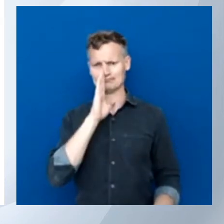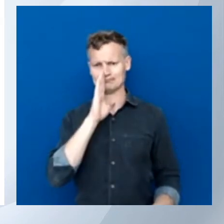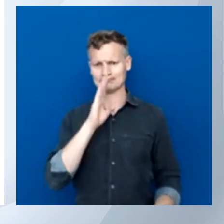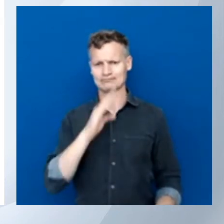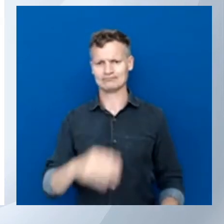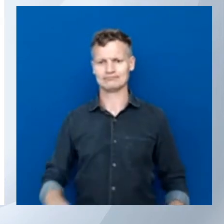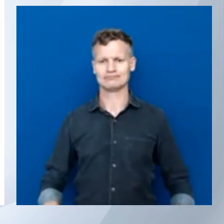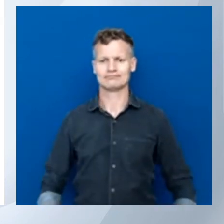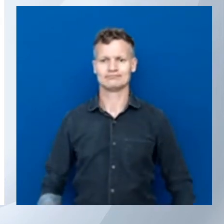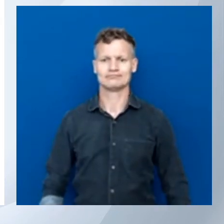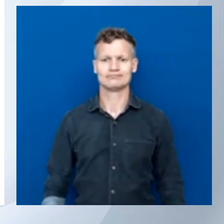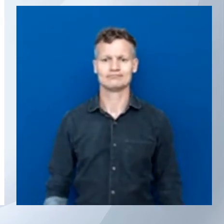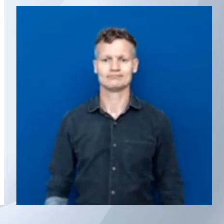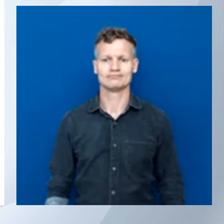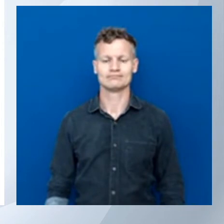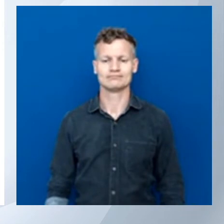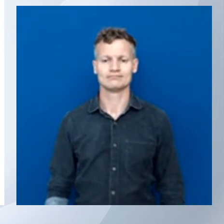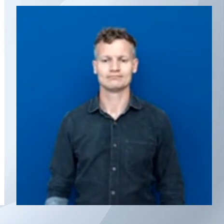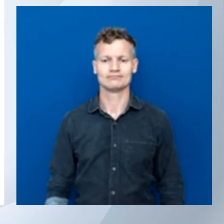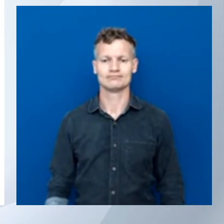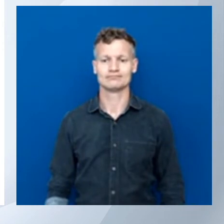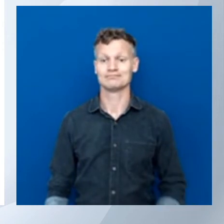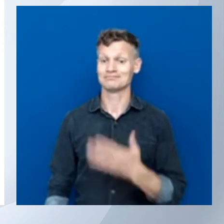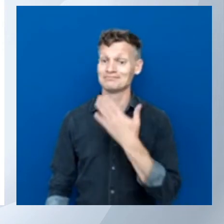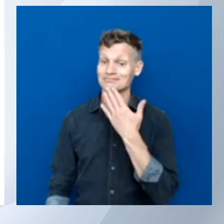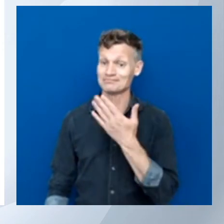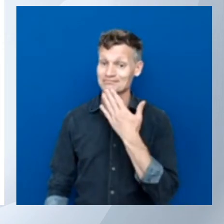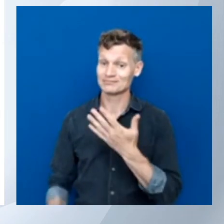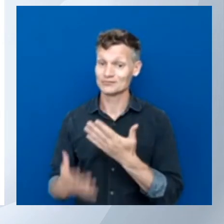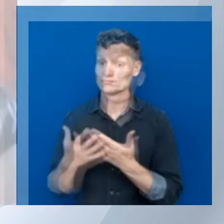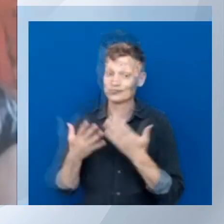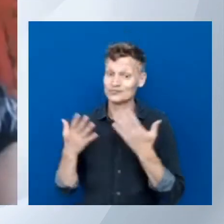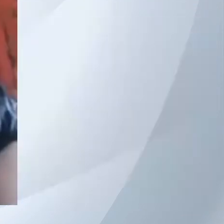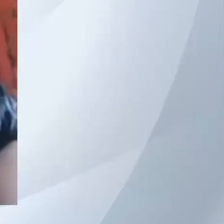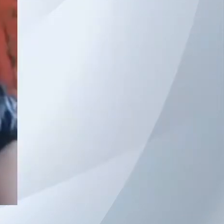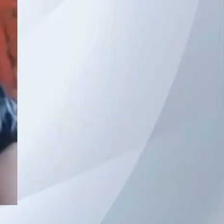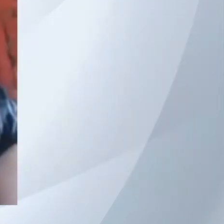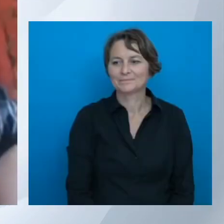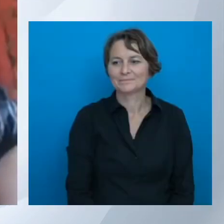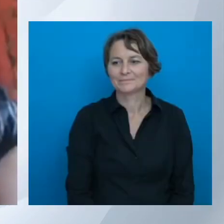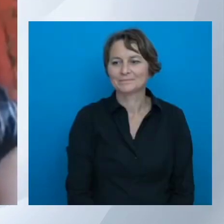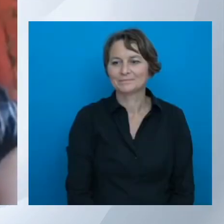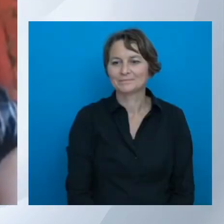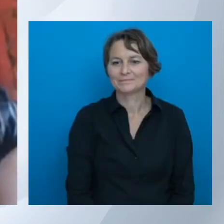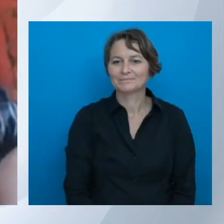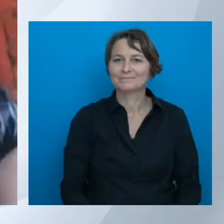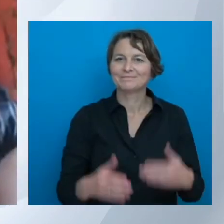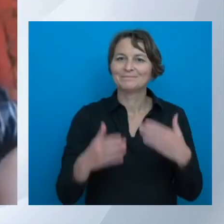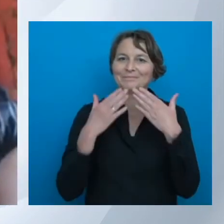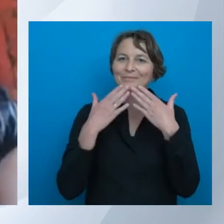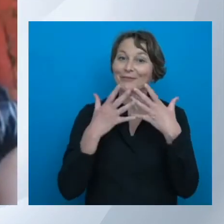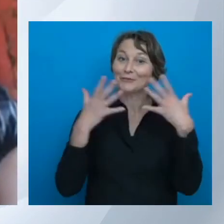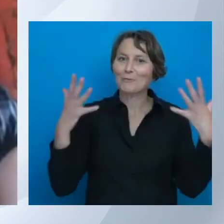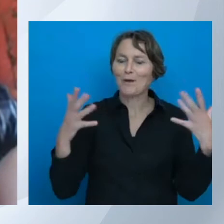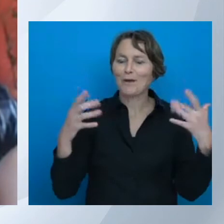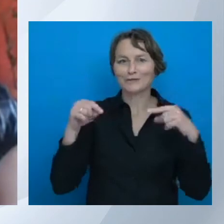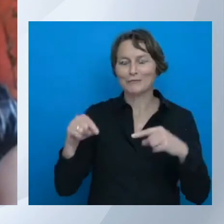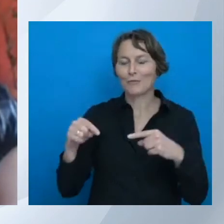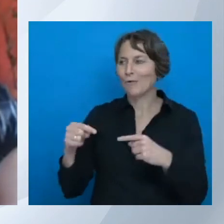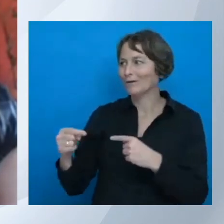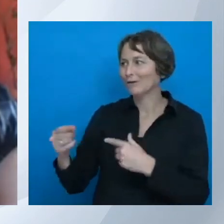Thank you so much for this session. Now I can understand that this is a pretty advanced